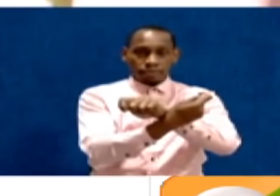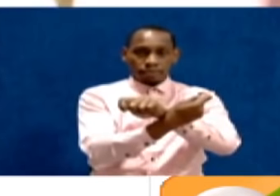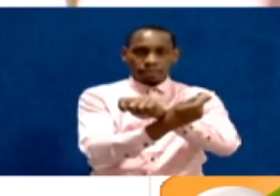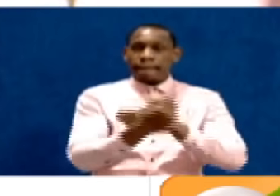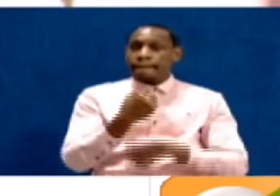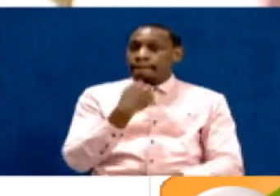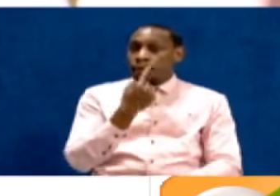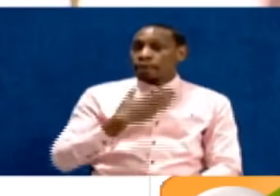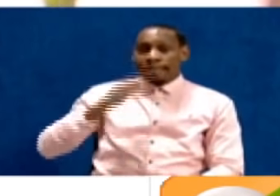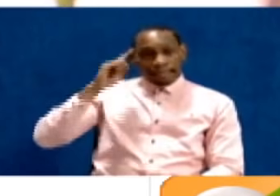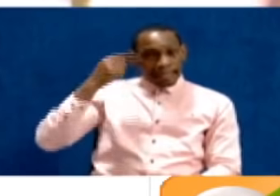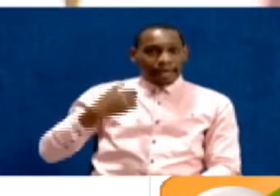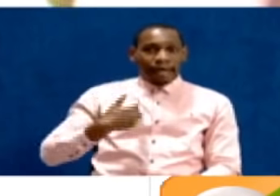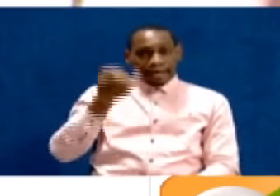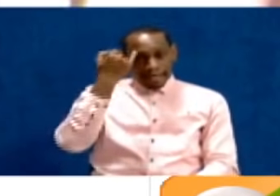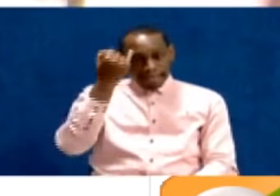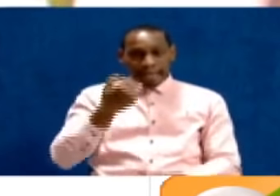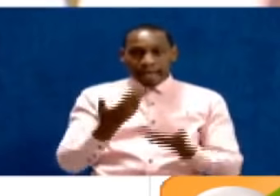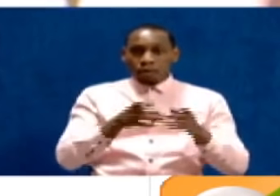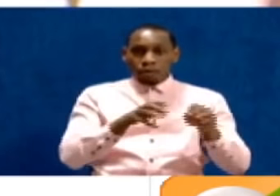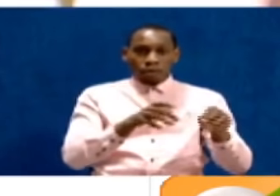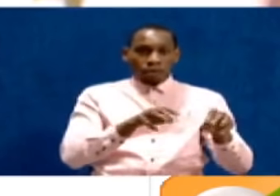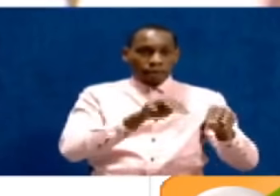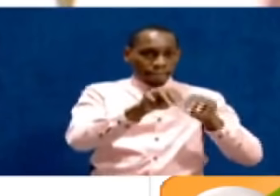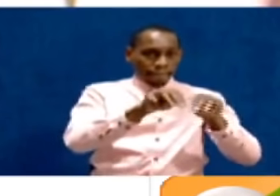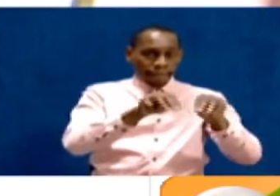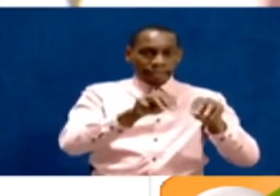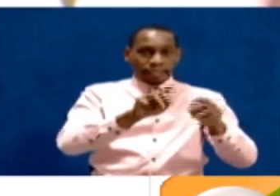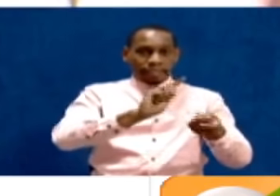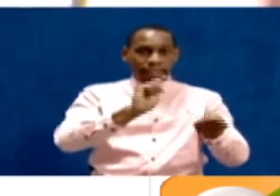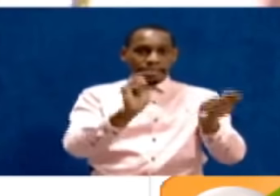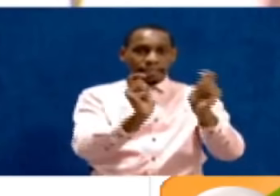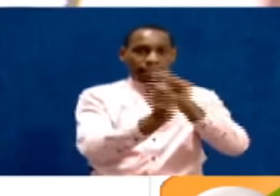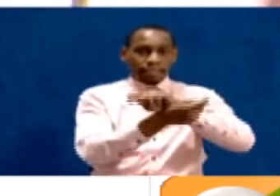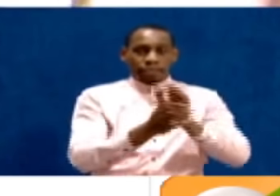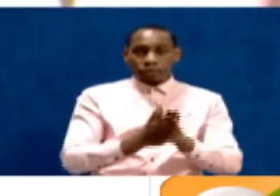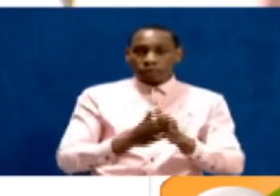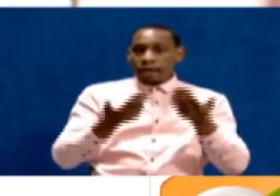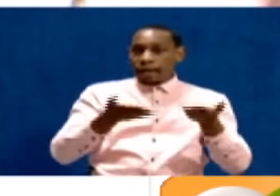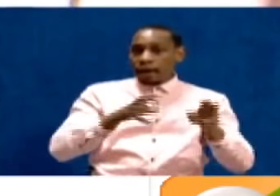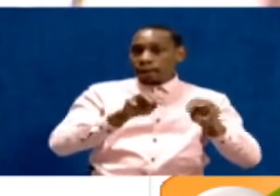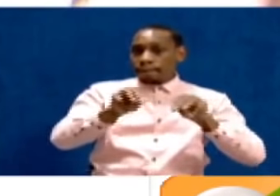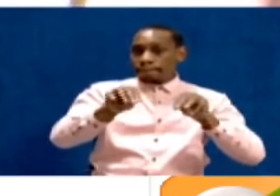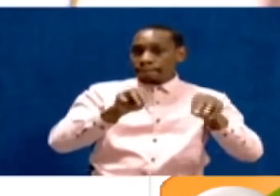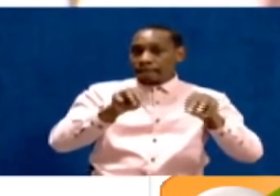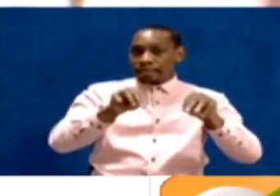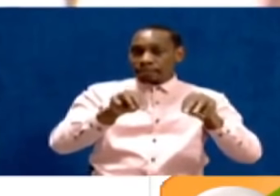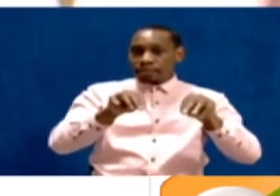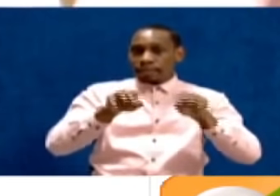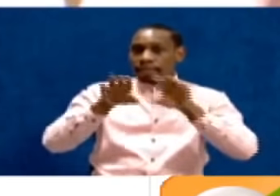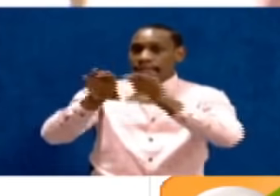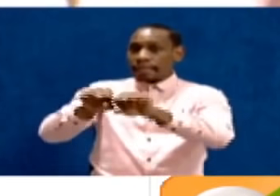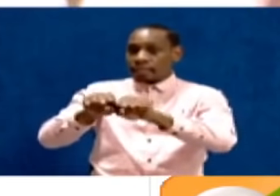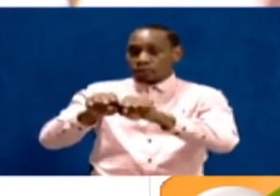Moi, I think, had his own ideas of how to manage the transition or how to manage the